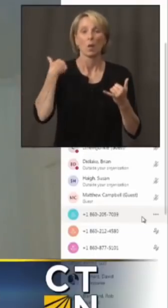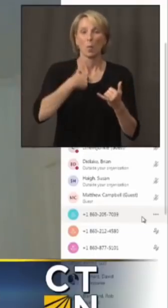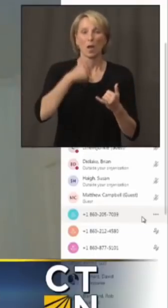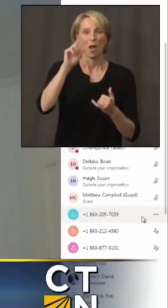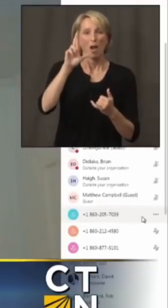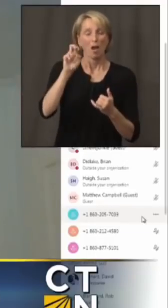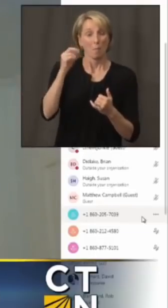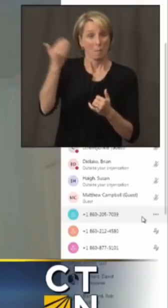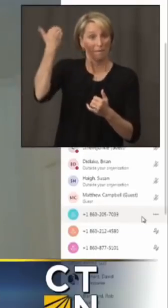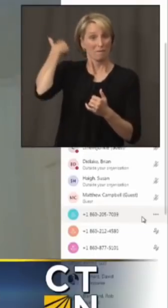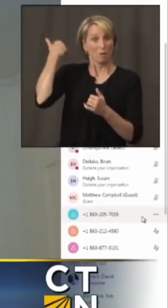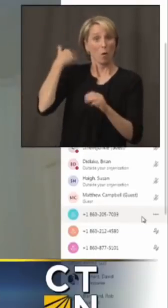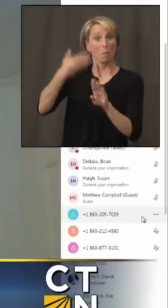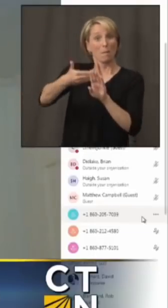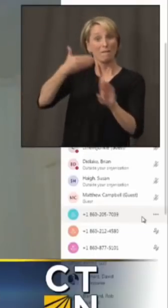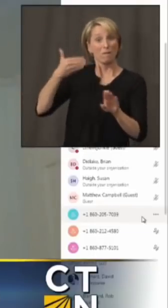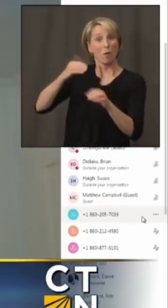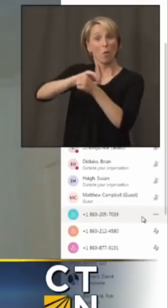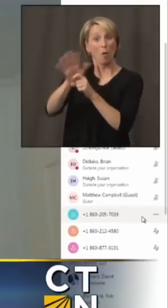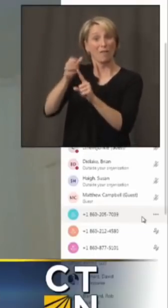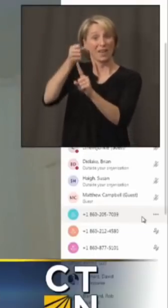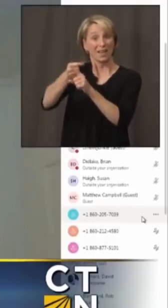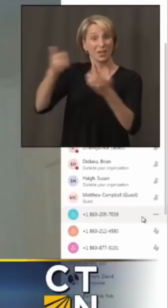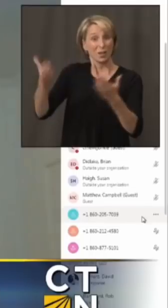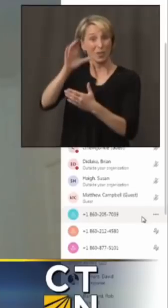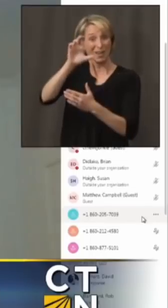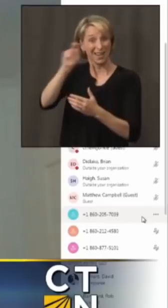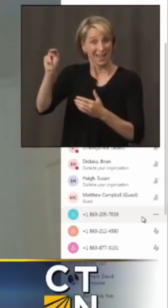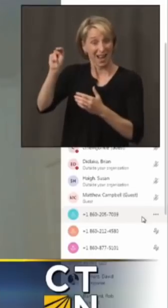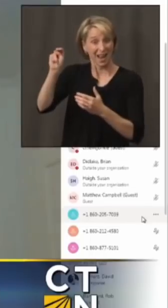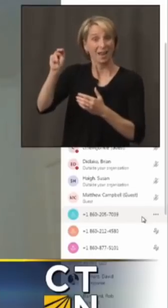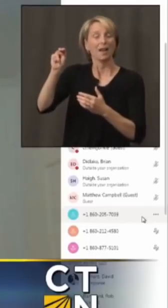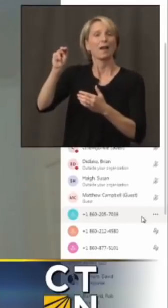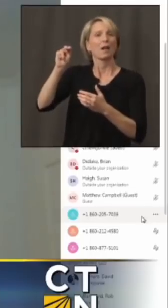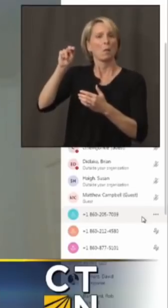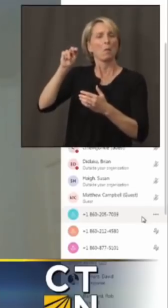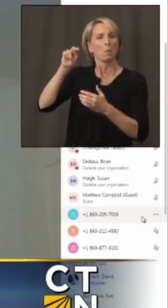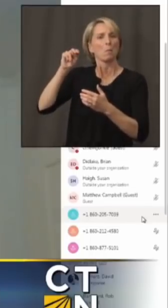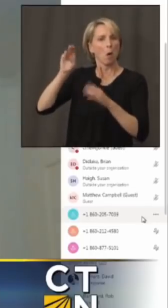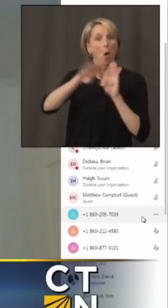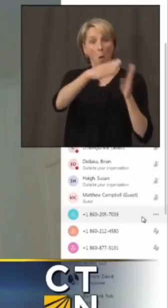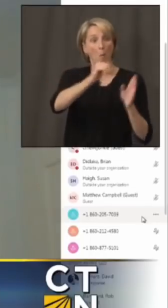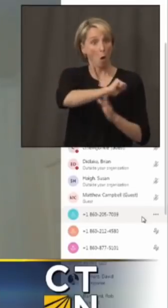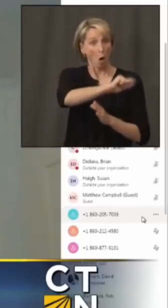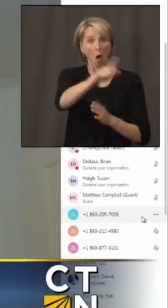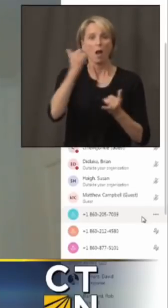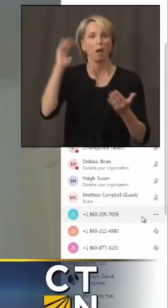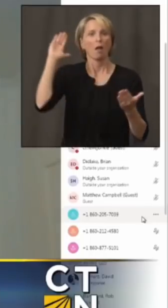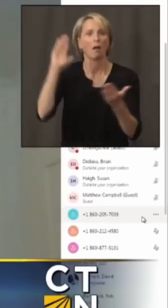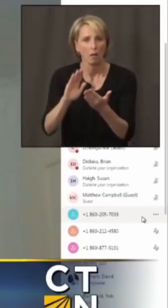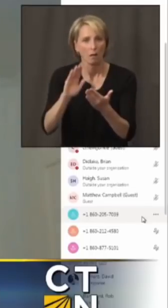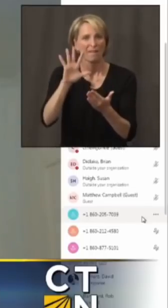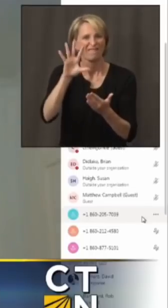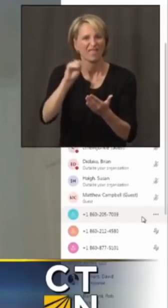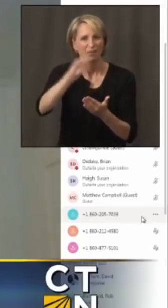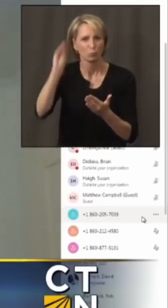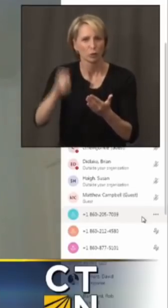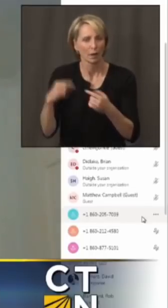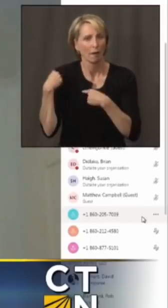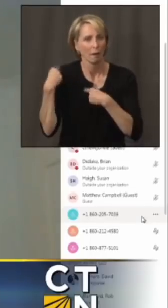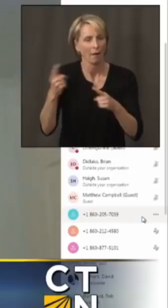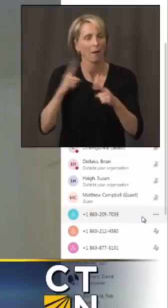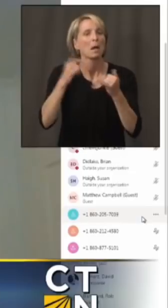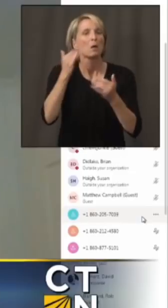capacity. We've just increased the allowable class size to 16 per class, so that will bring us up to about 60% of